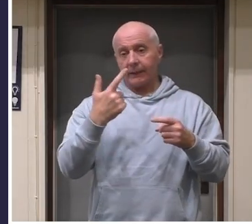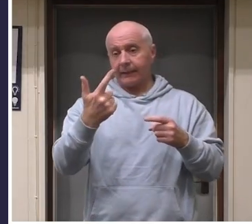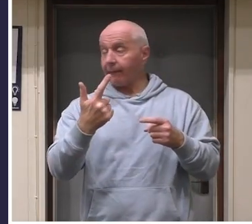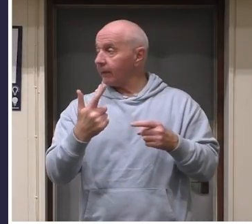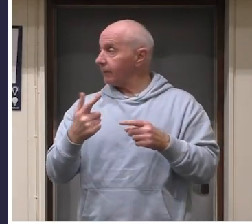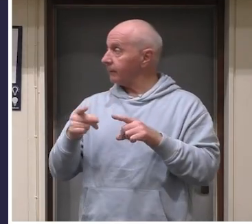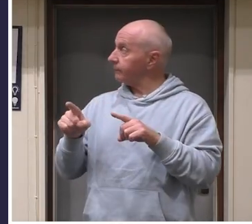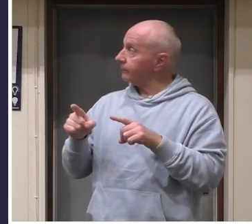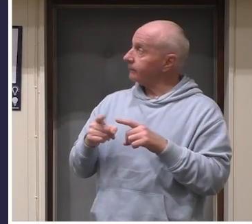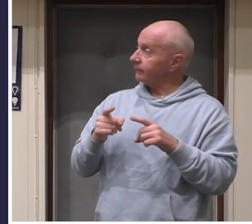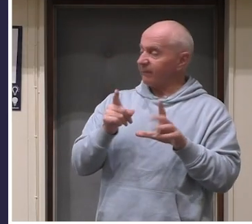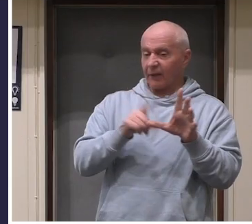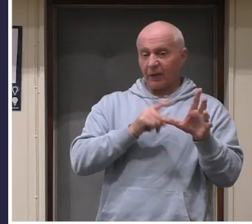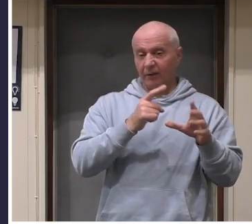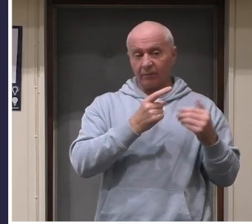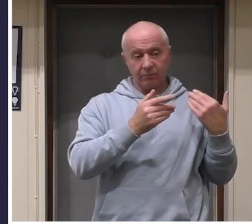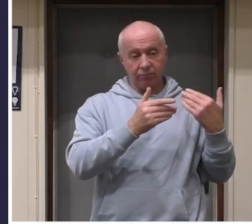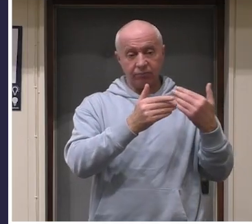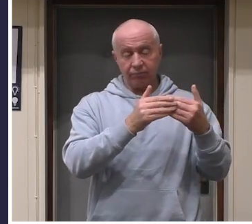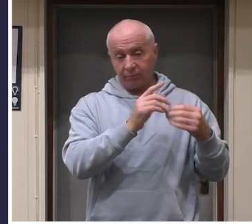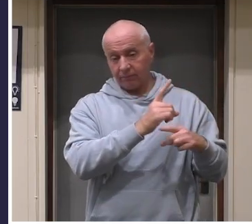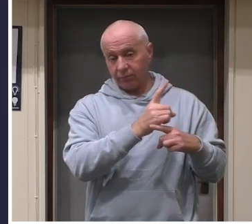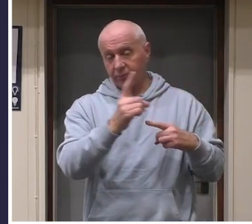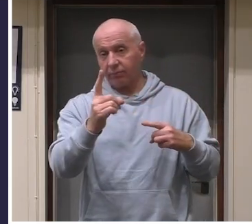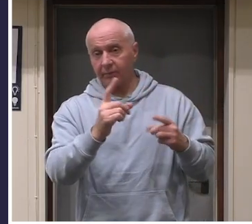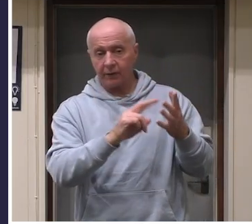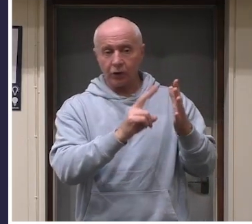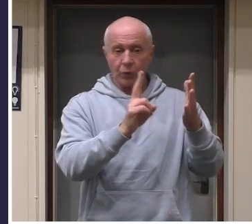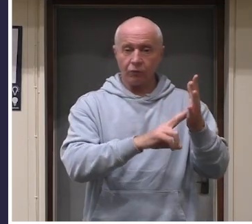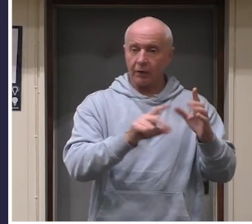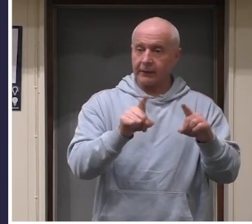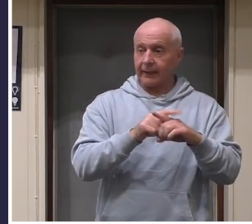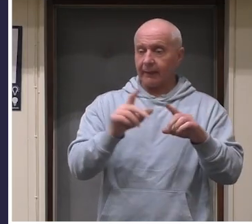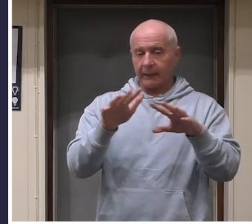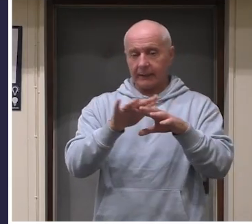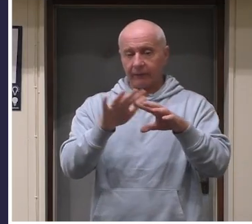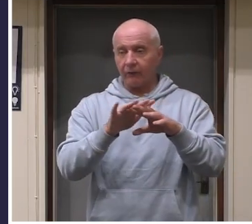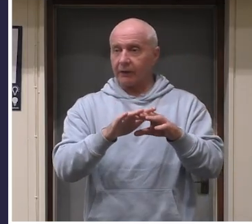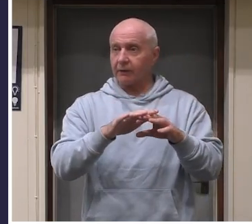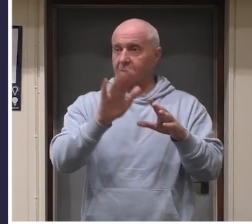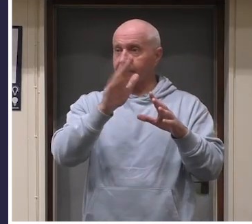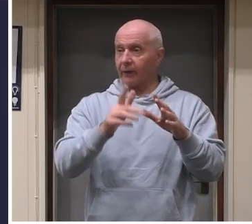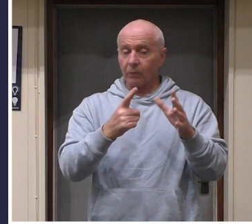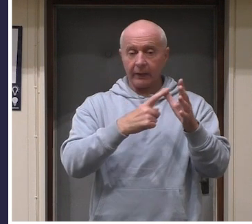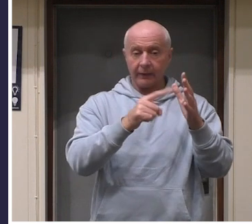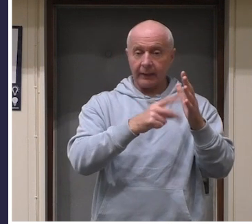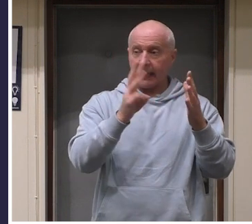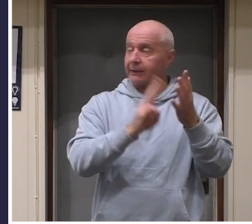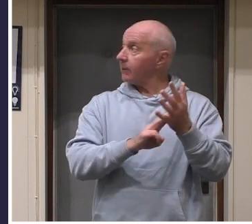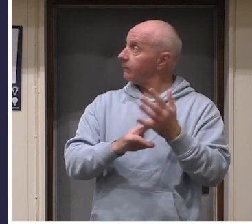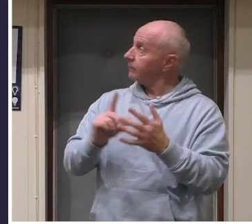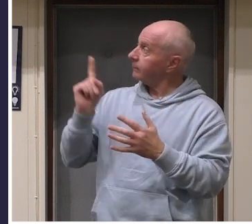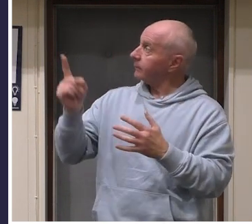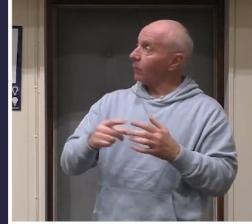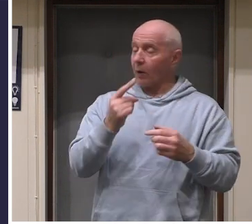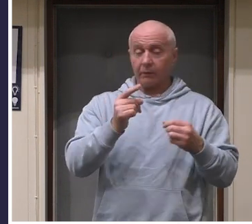A few years later, they did the same experiment with neutrons and saw the interference pattern. They did it with the whole atom. So this whole object over there, they